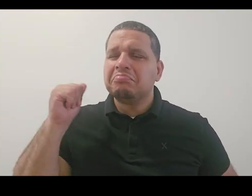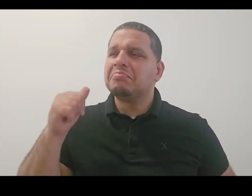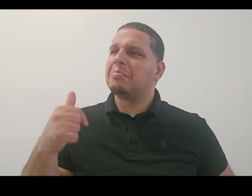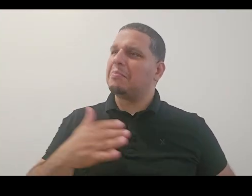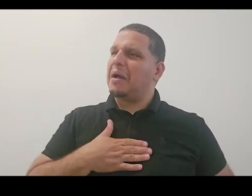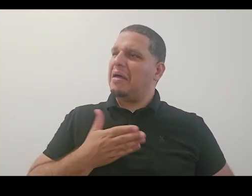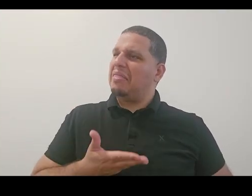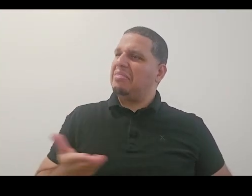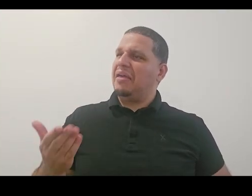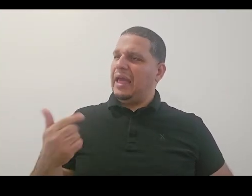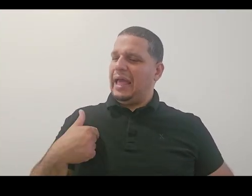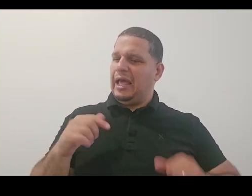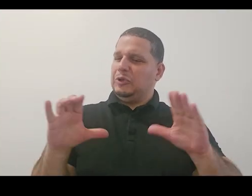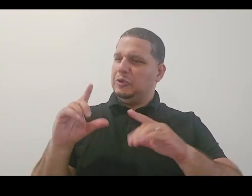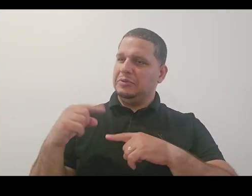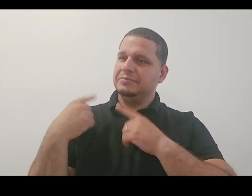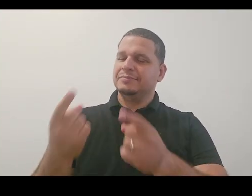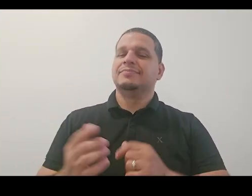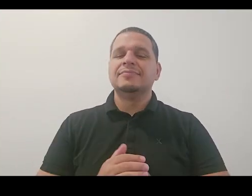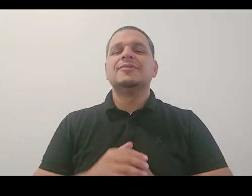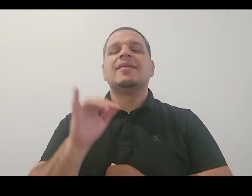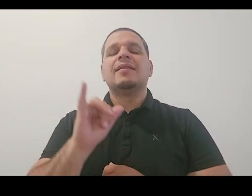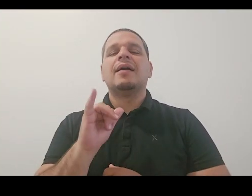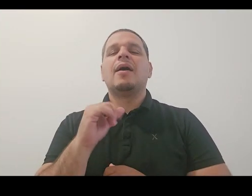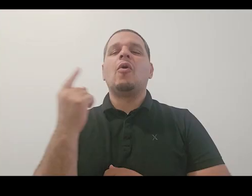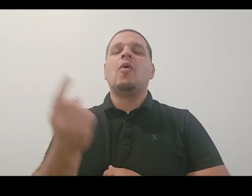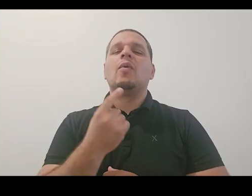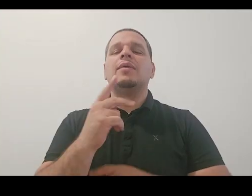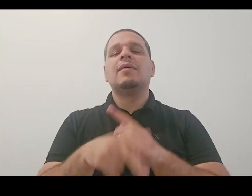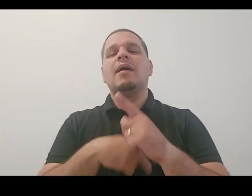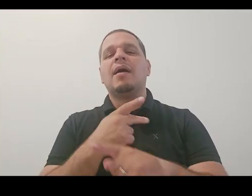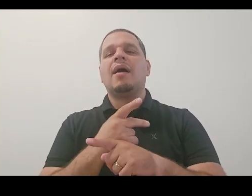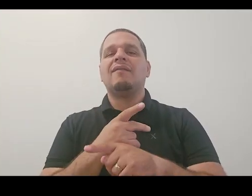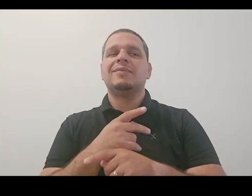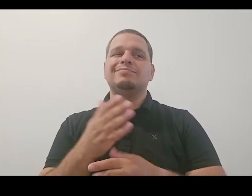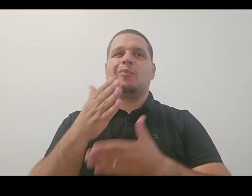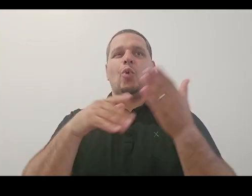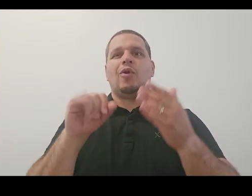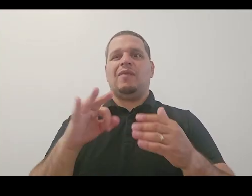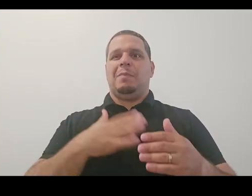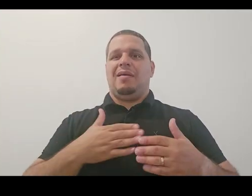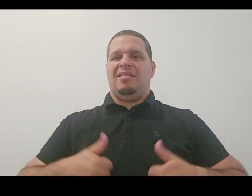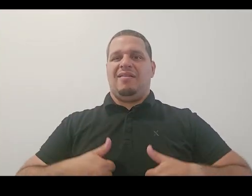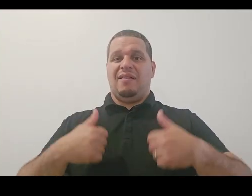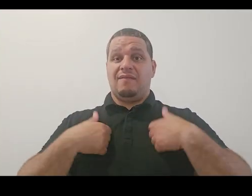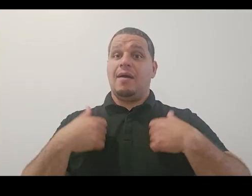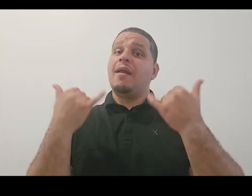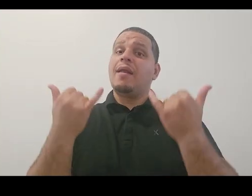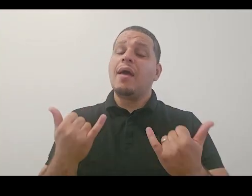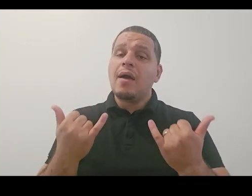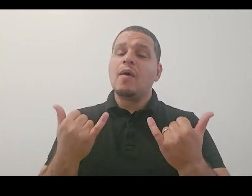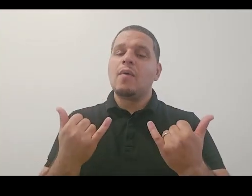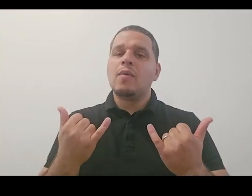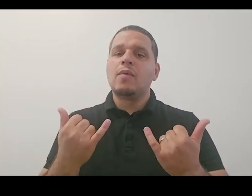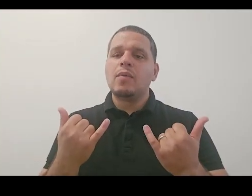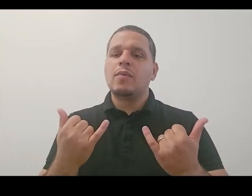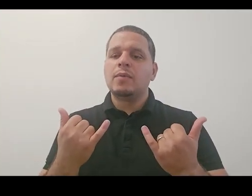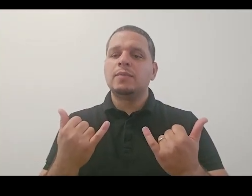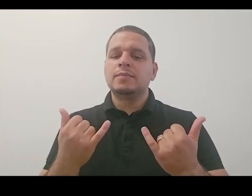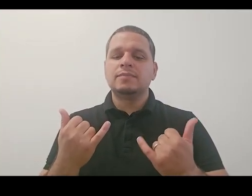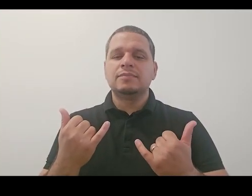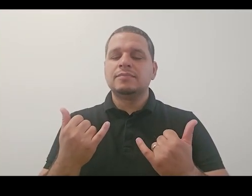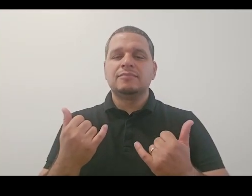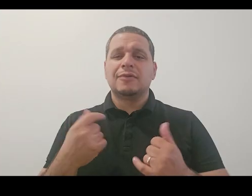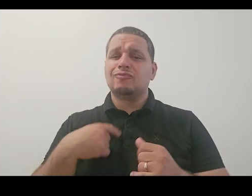do. And so that kind of was always part of my life. And now I'm just a champion